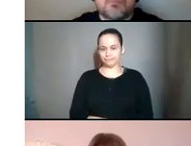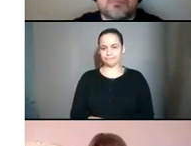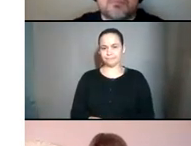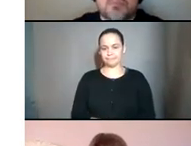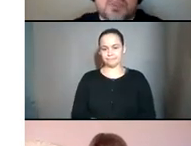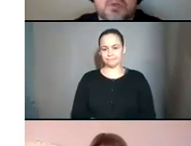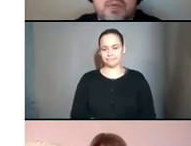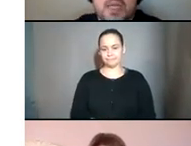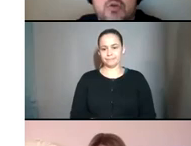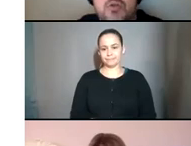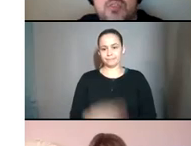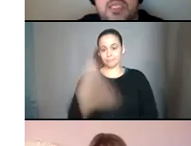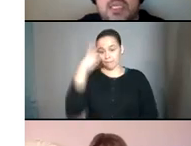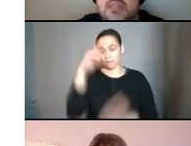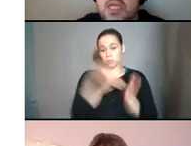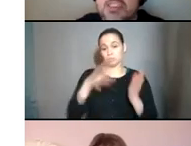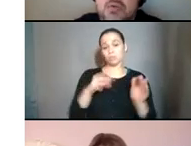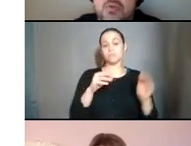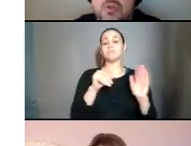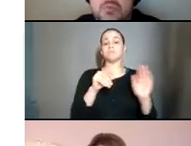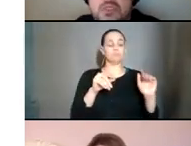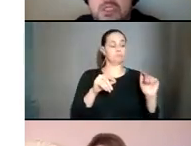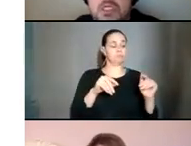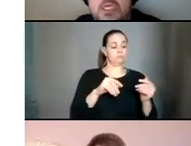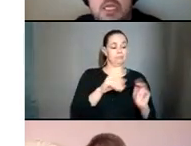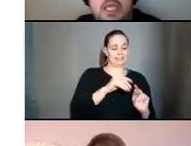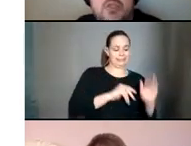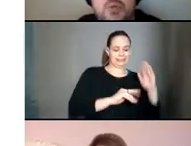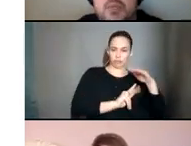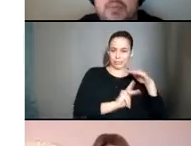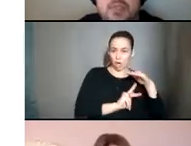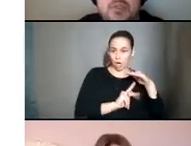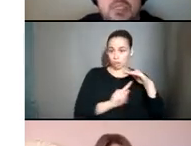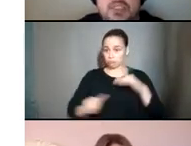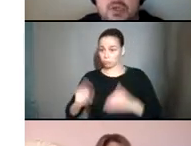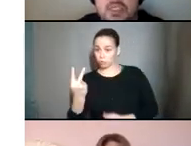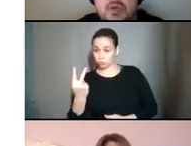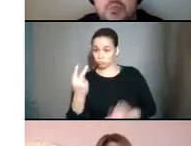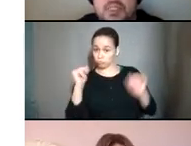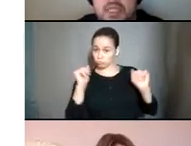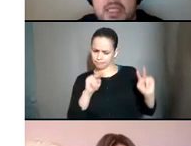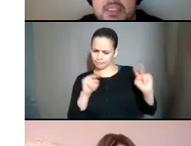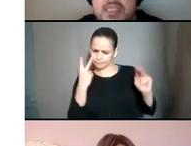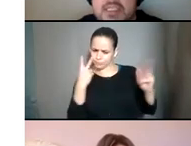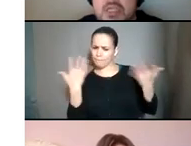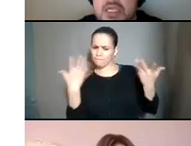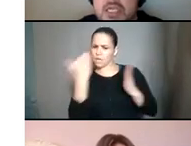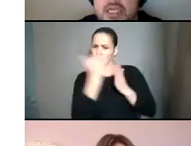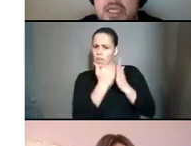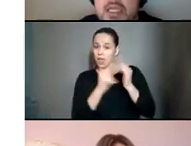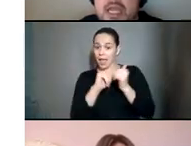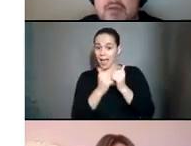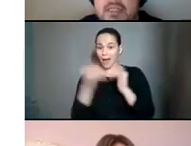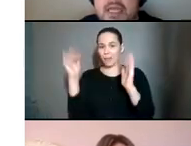For students in grades K through 2, they can view their lessons completed by clicking on their avatar near